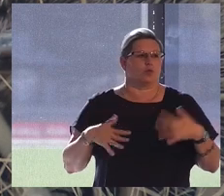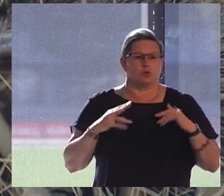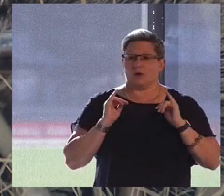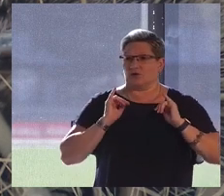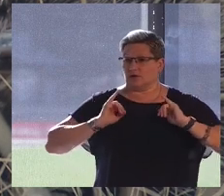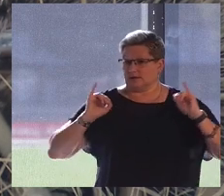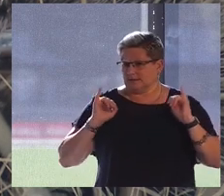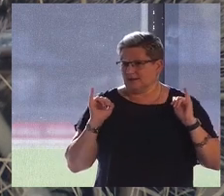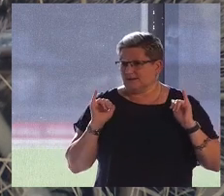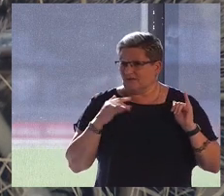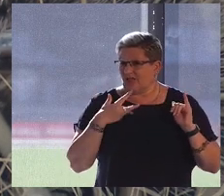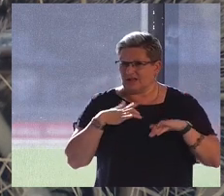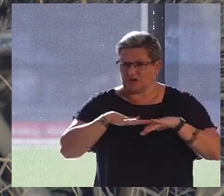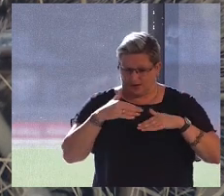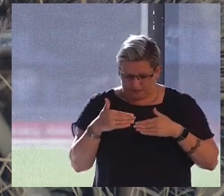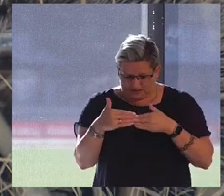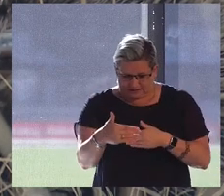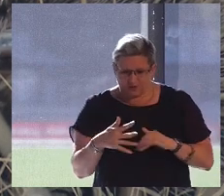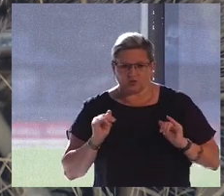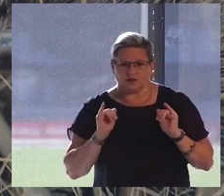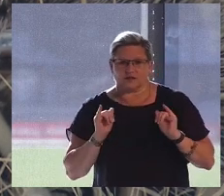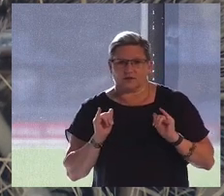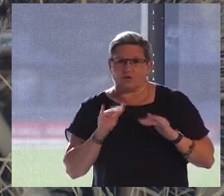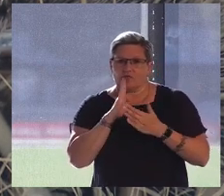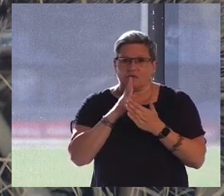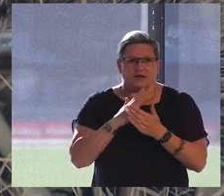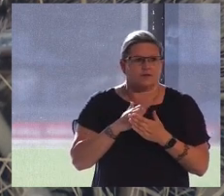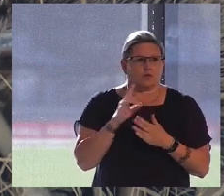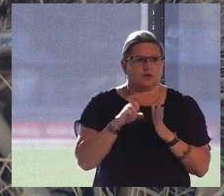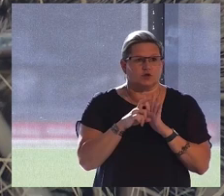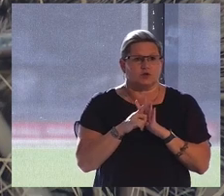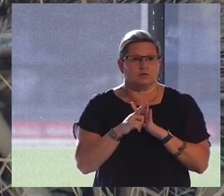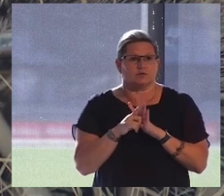crisis, we need to turn towards each other, not on each other.